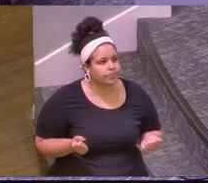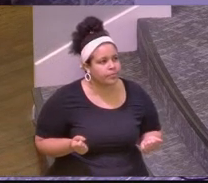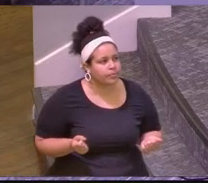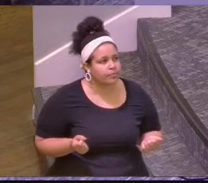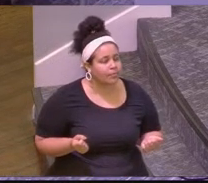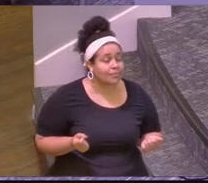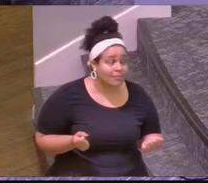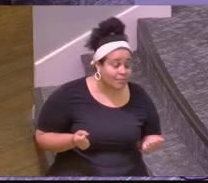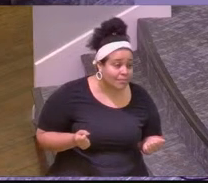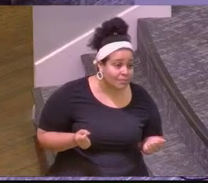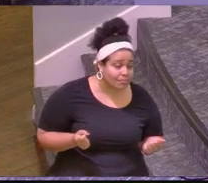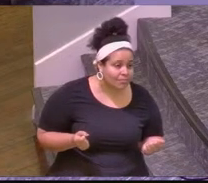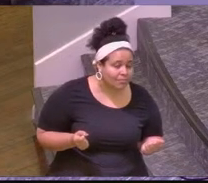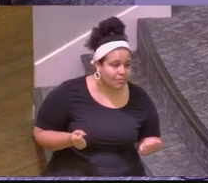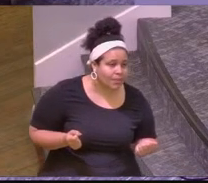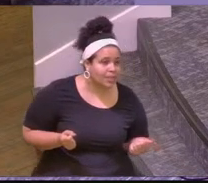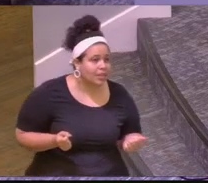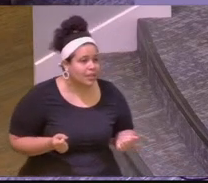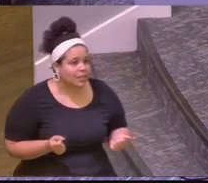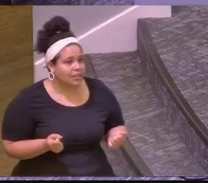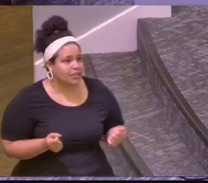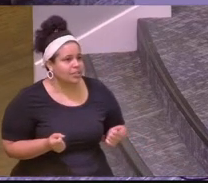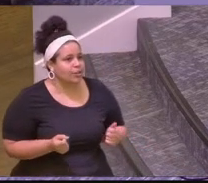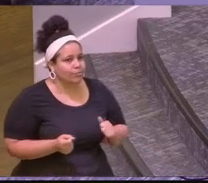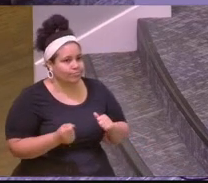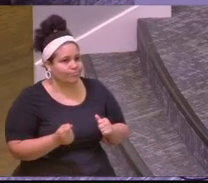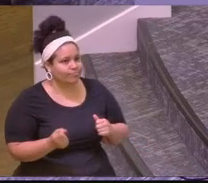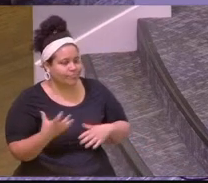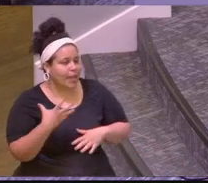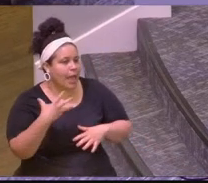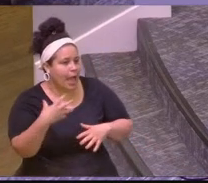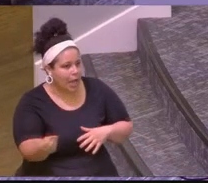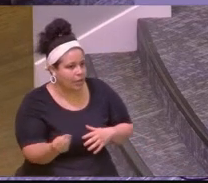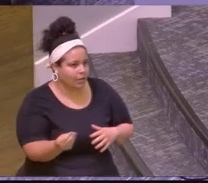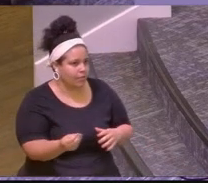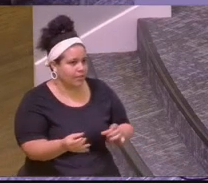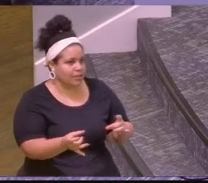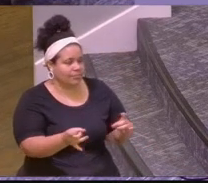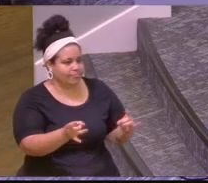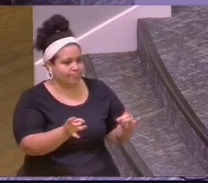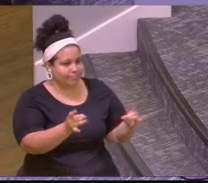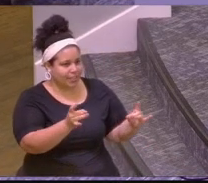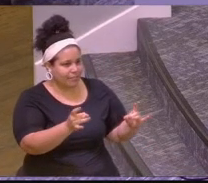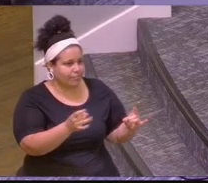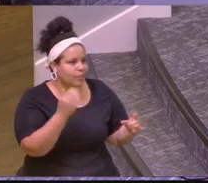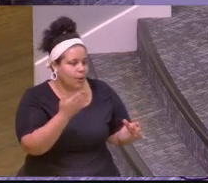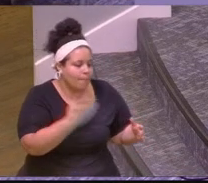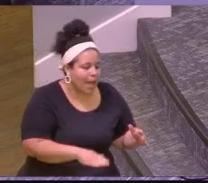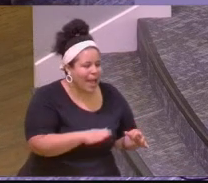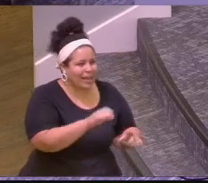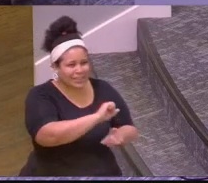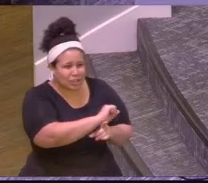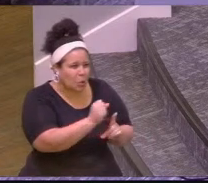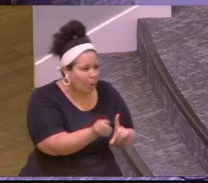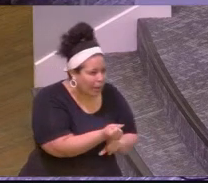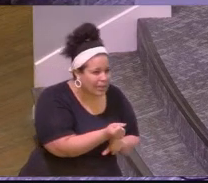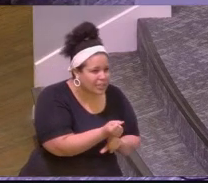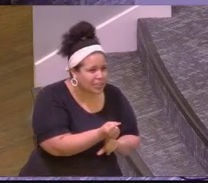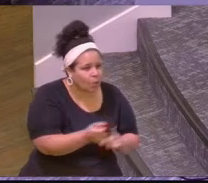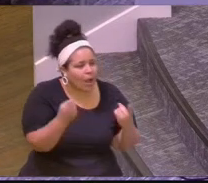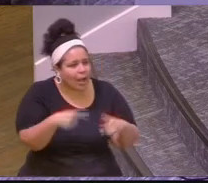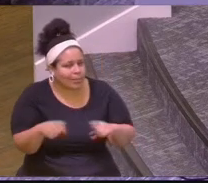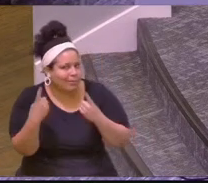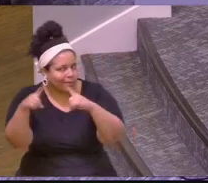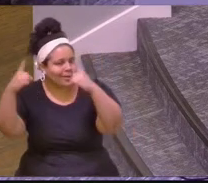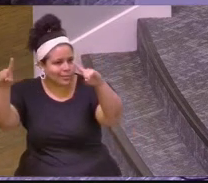fire comes, or the ashes rises the phoenix, so that is a positive move. It may not be the location on